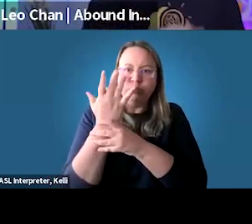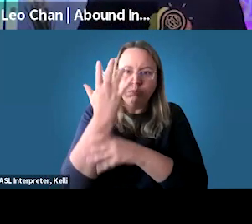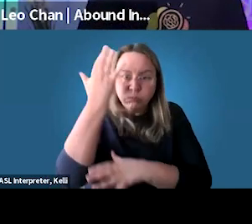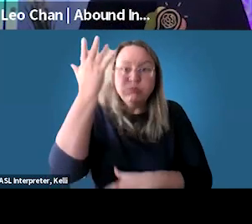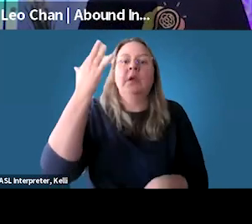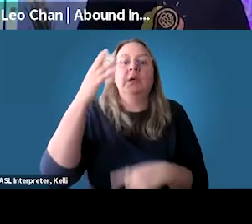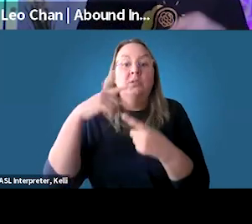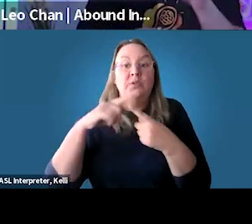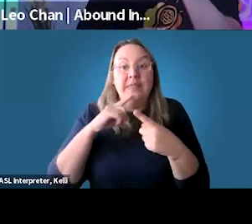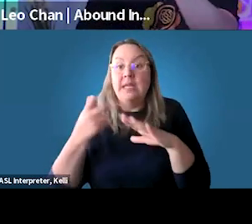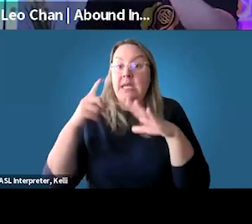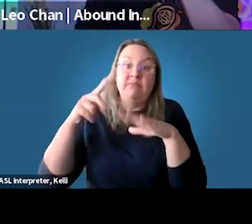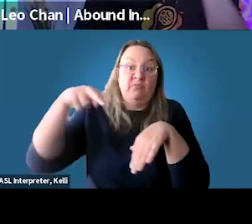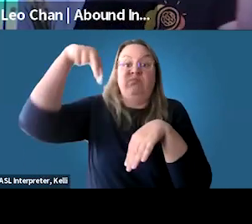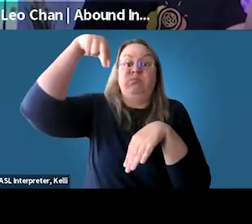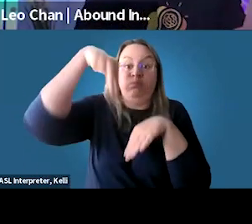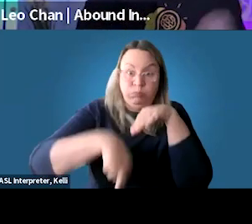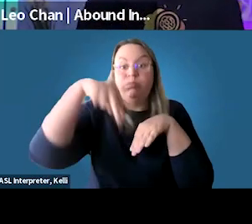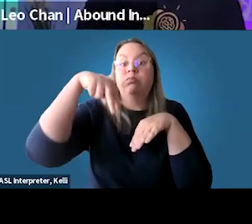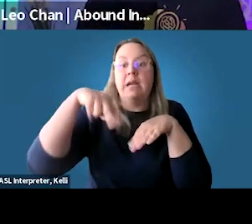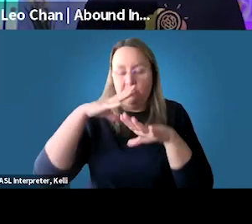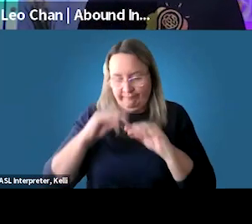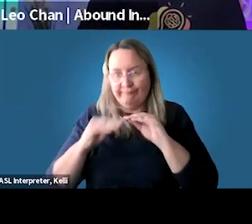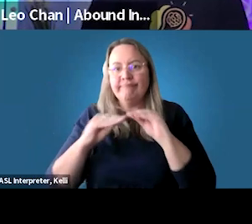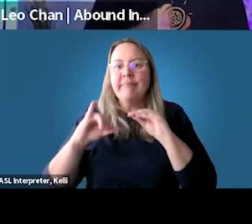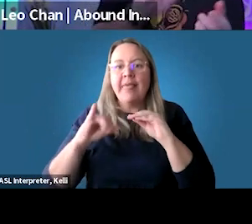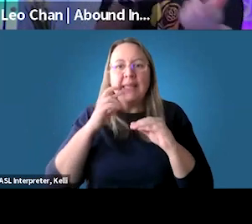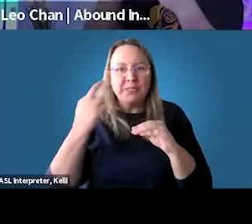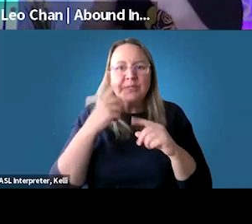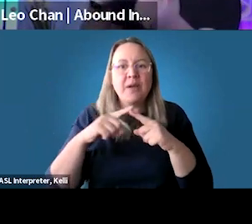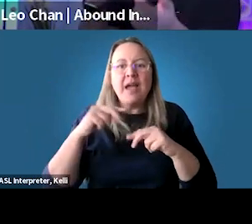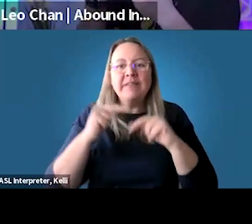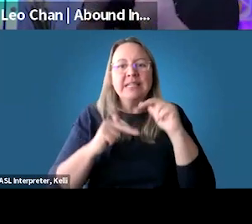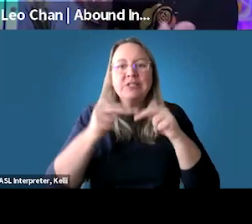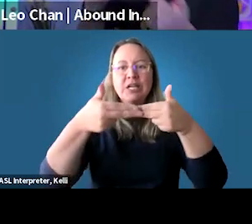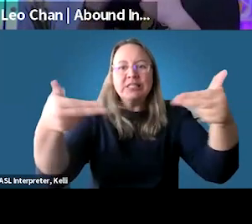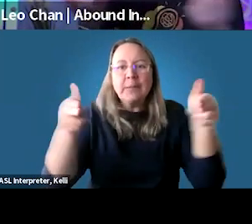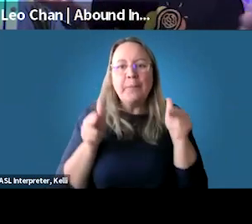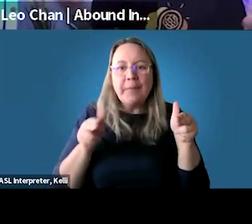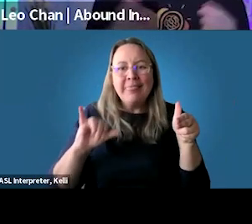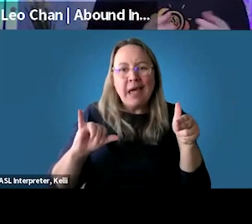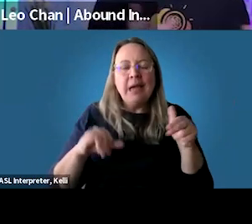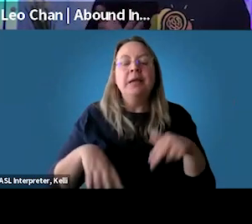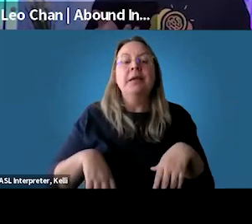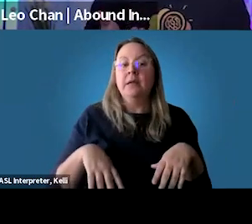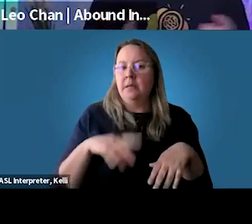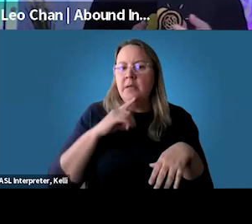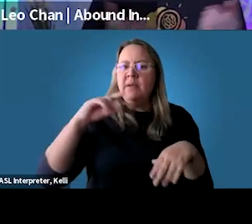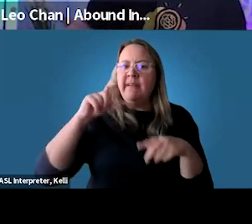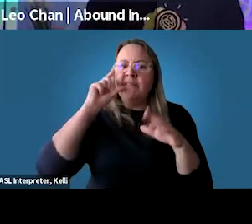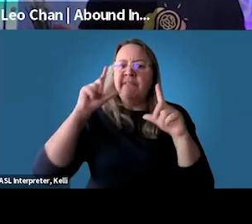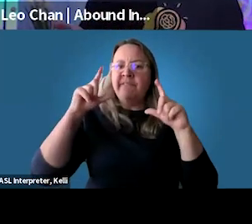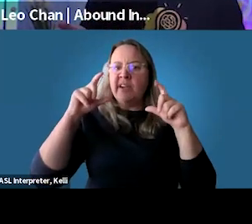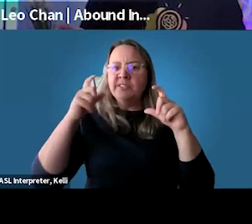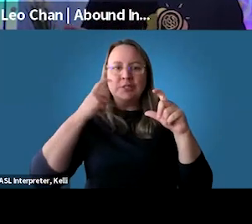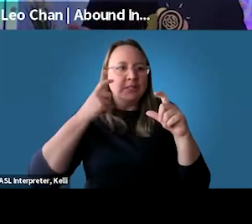up the thing. And that's why, if you look closely, there's construction tape. The police officers that are driving by, it's just the photographer who was there just